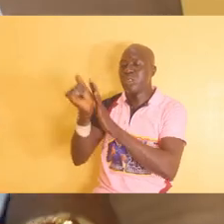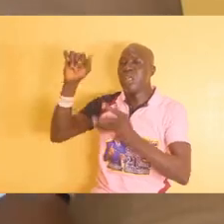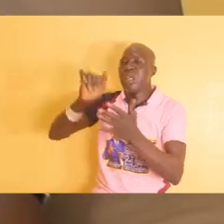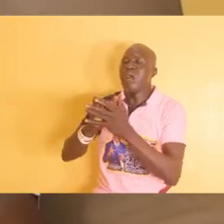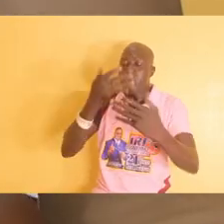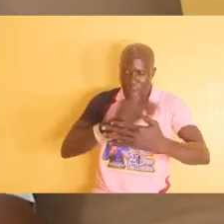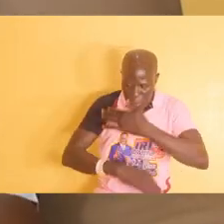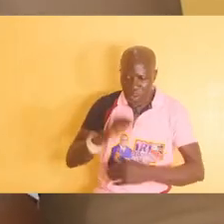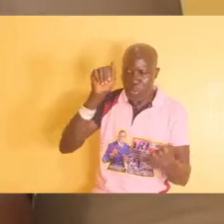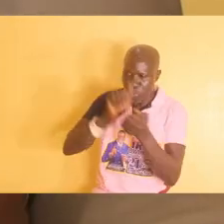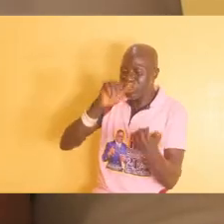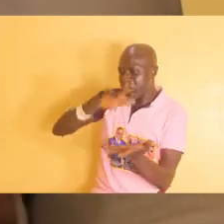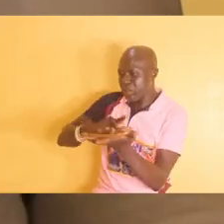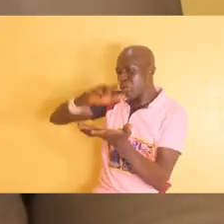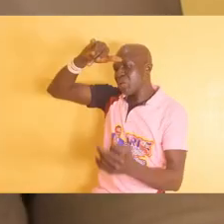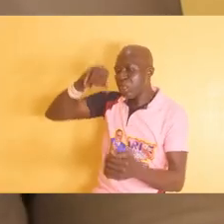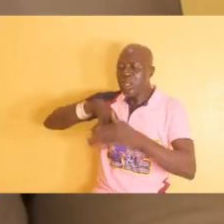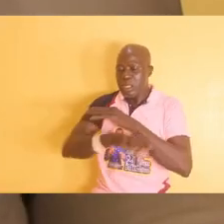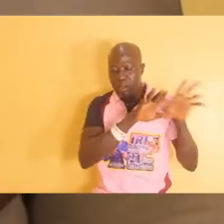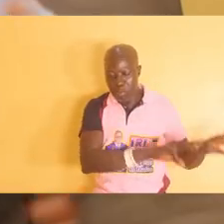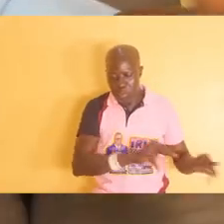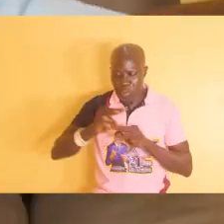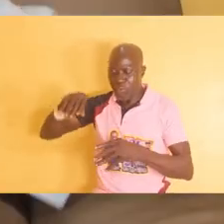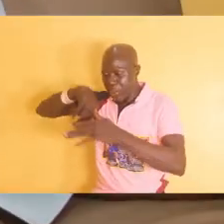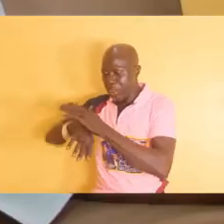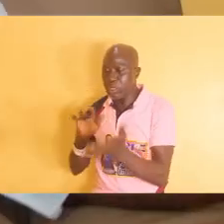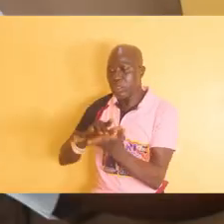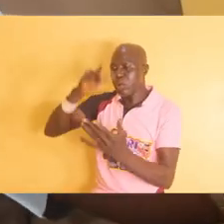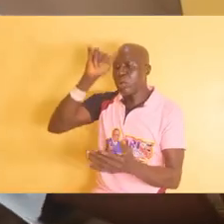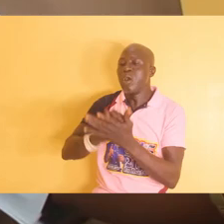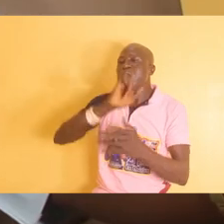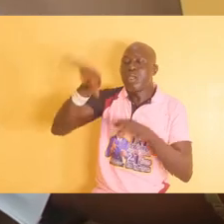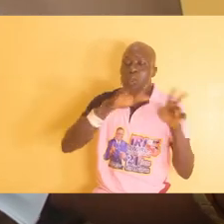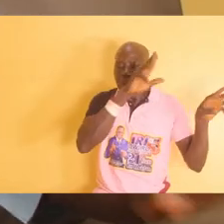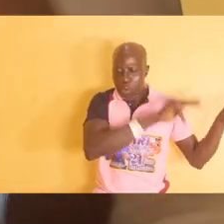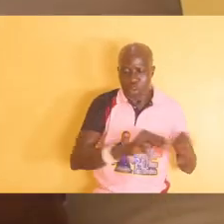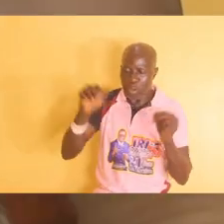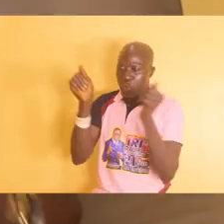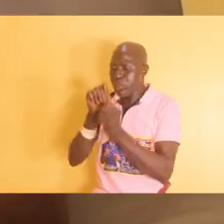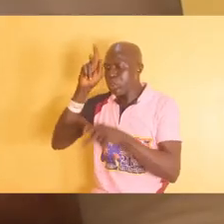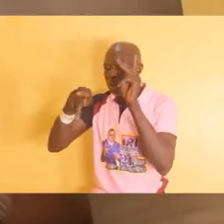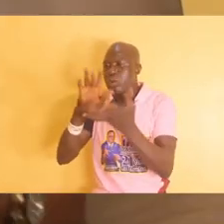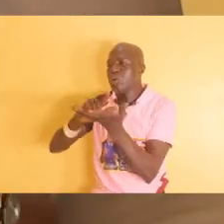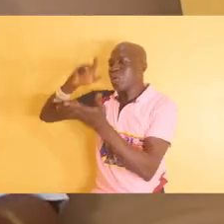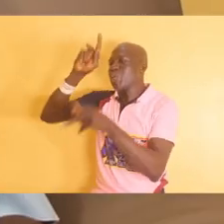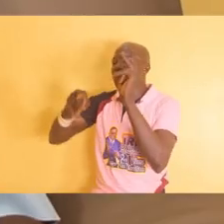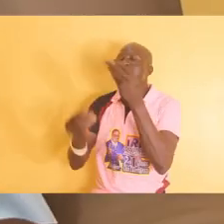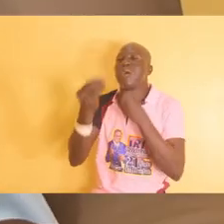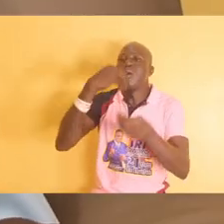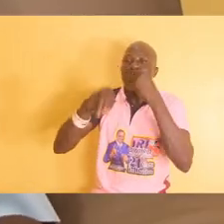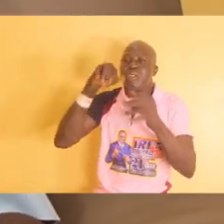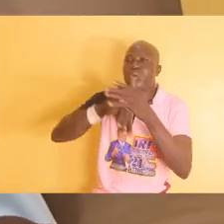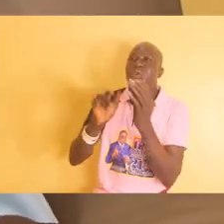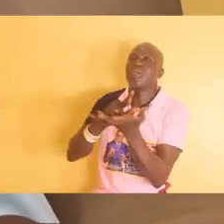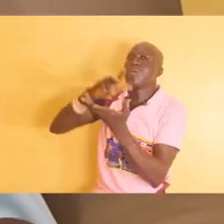glory. We burn them into glory. They walk in glory. They walk with glorious people. They deal